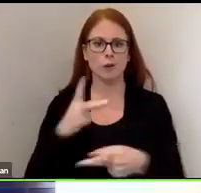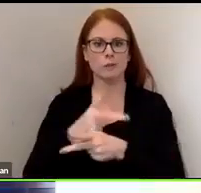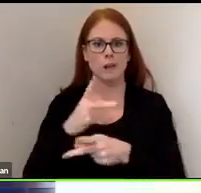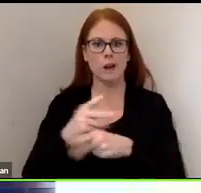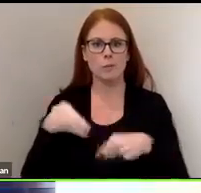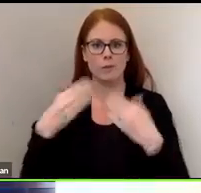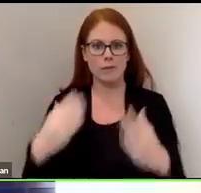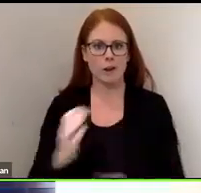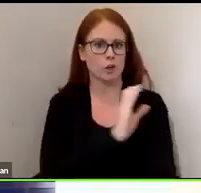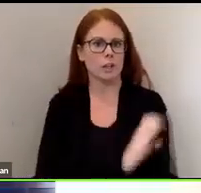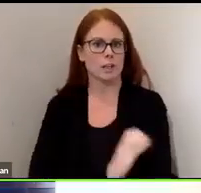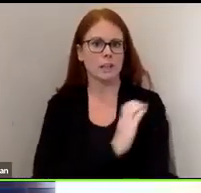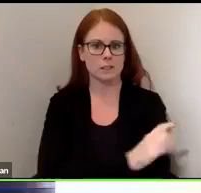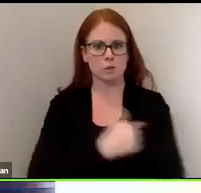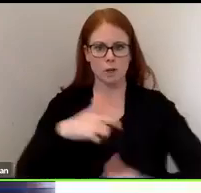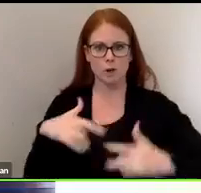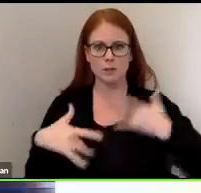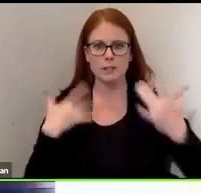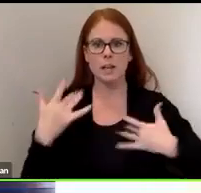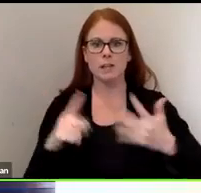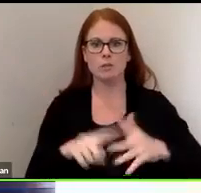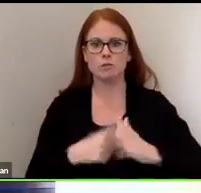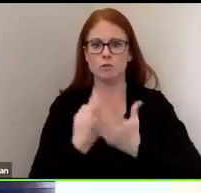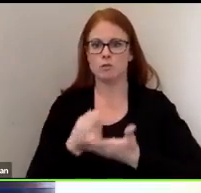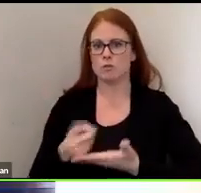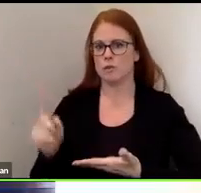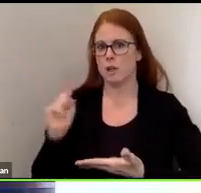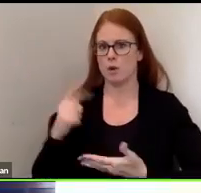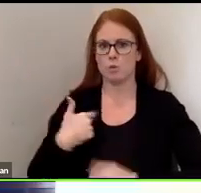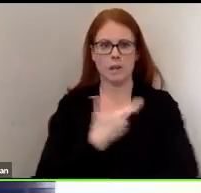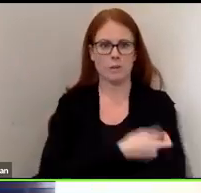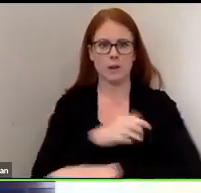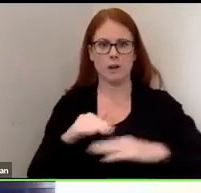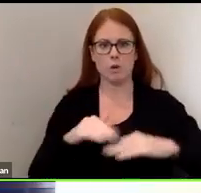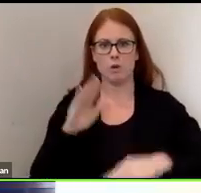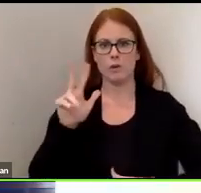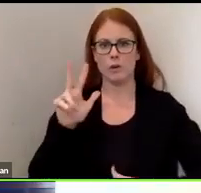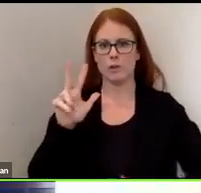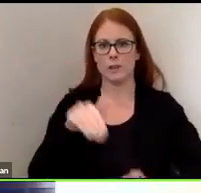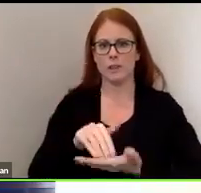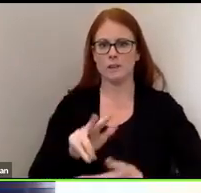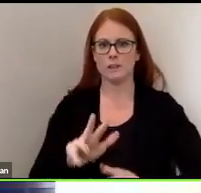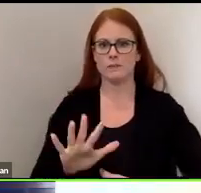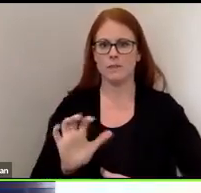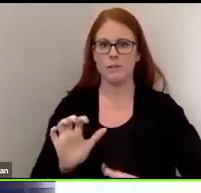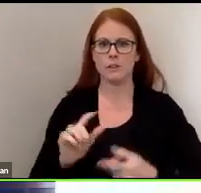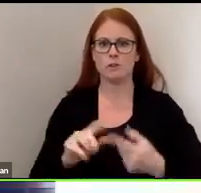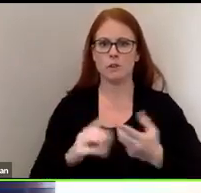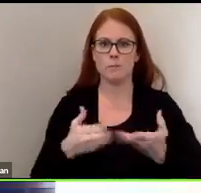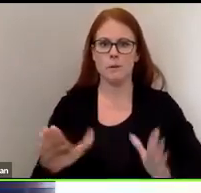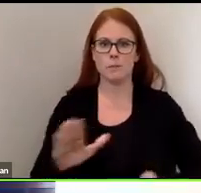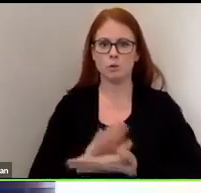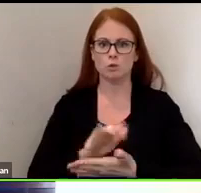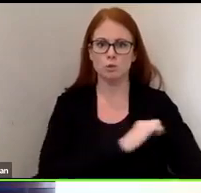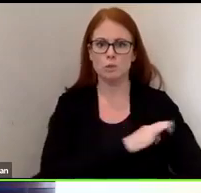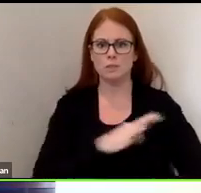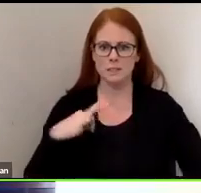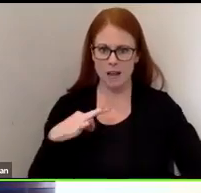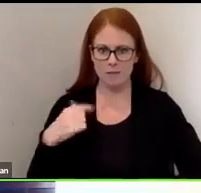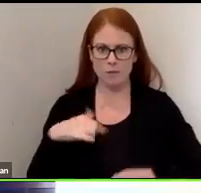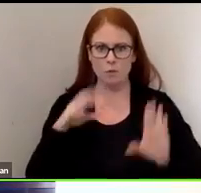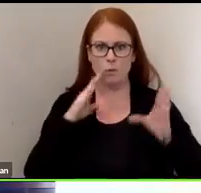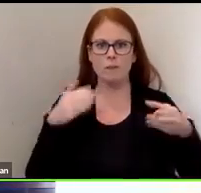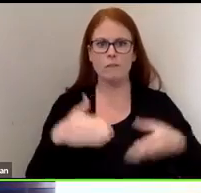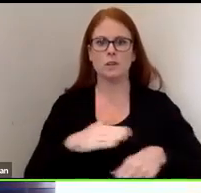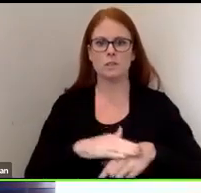we're very excited that those began last week, where we immunized over 3,500 of our public school staff, focusing at first with